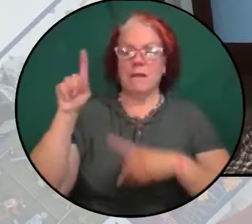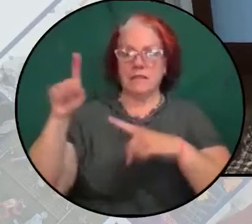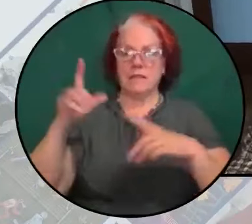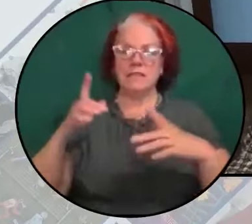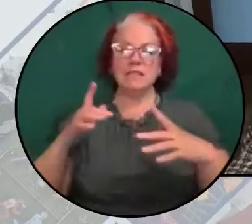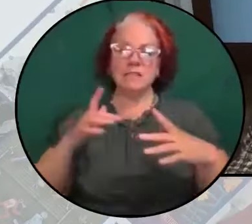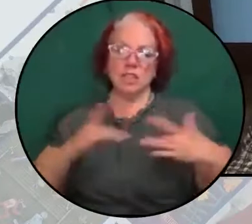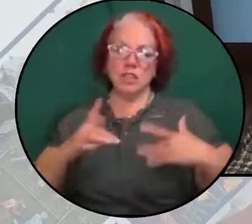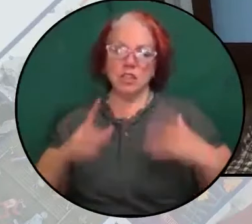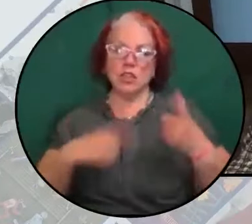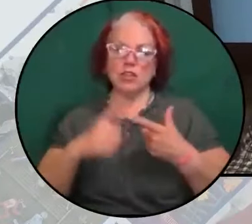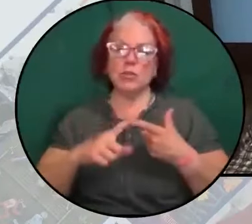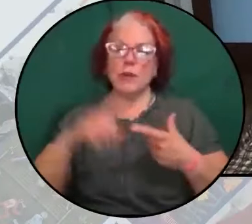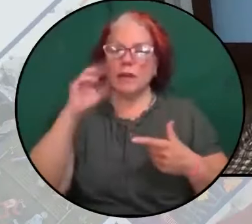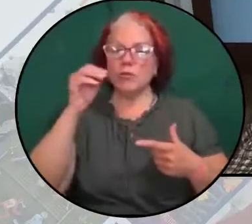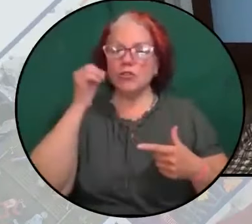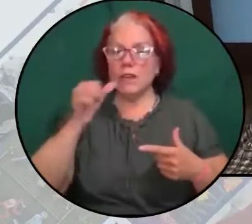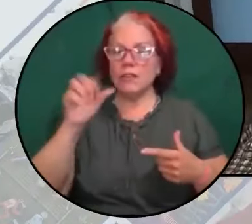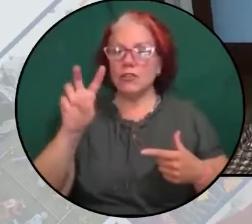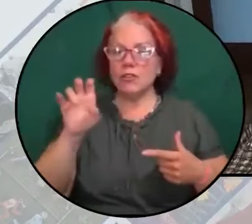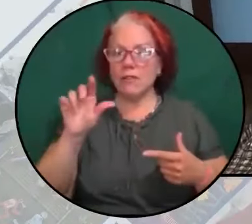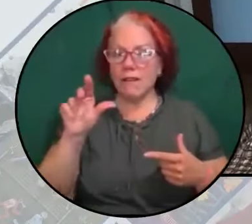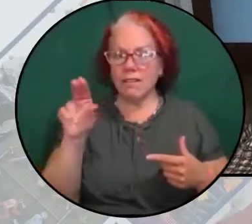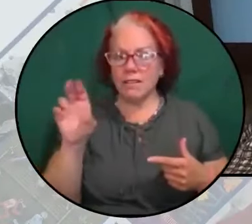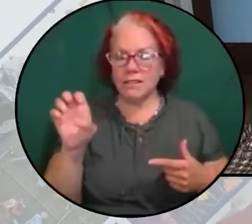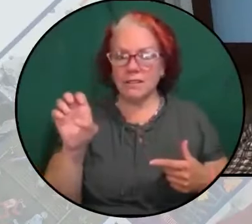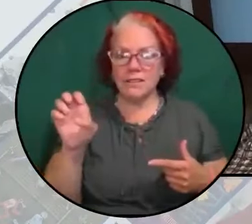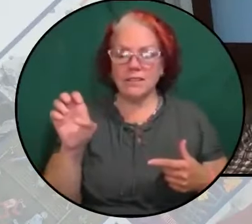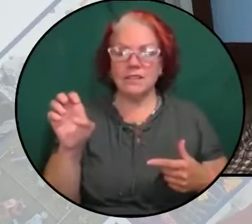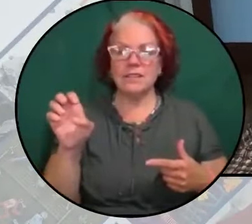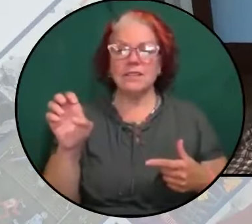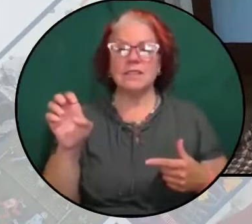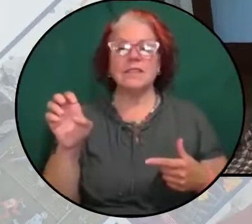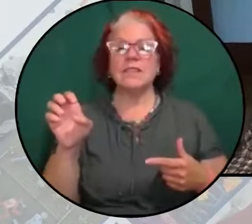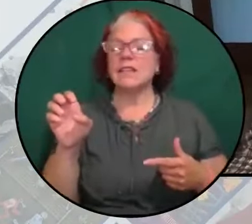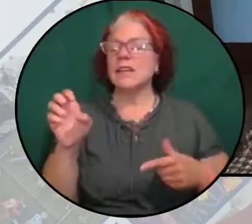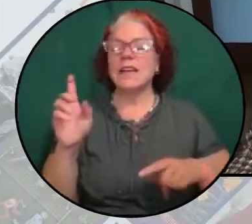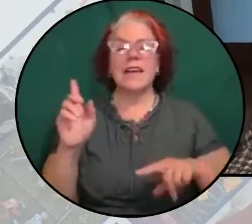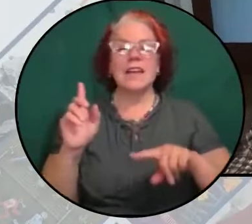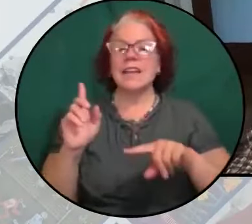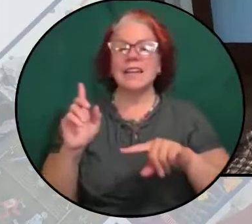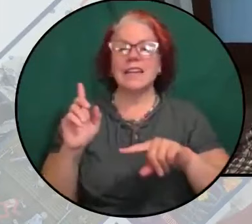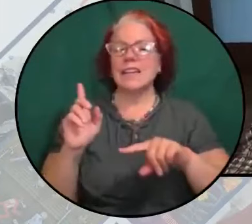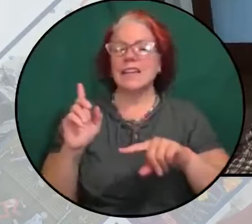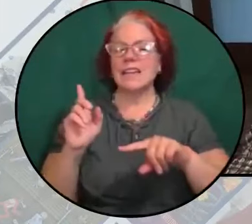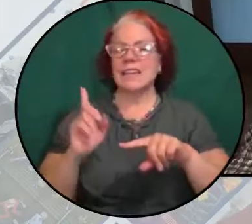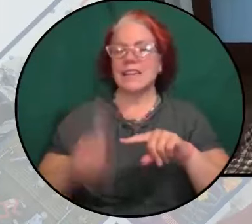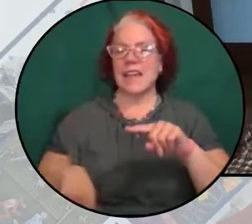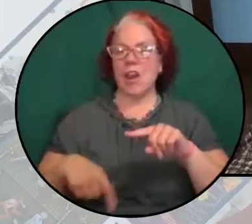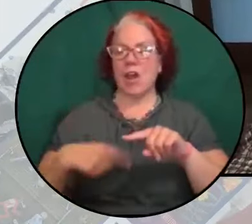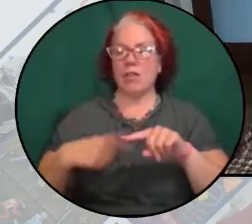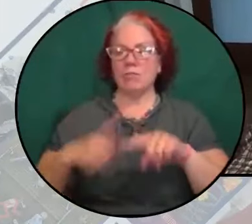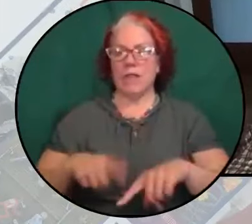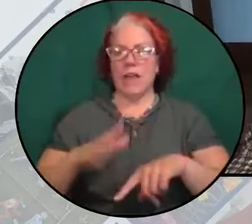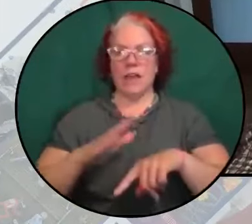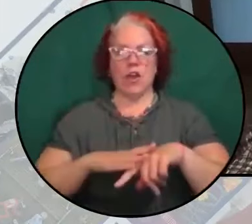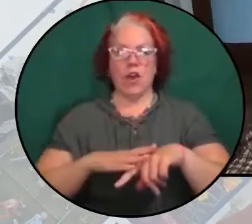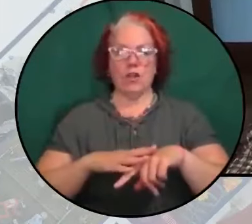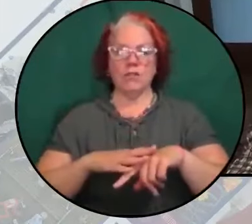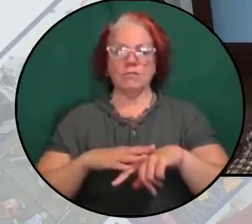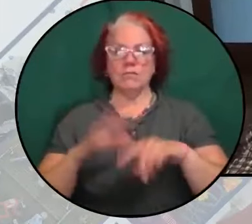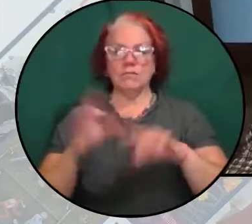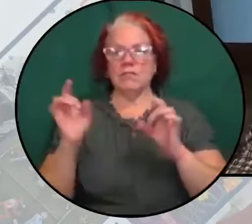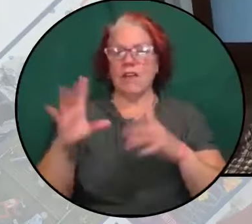gender violence uh uh cannot rely on the violence of organizing